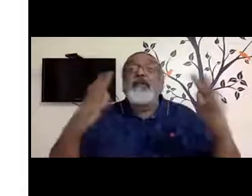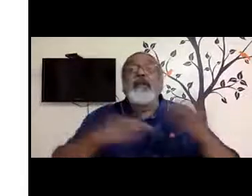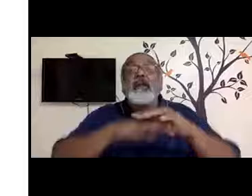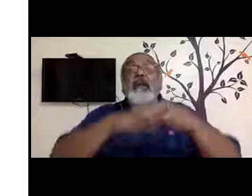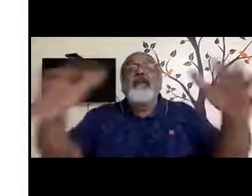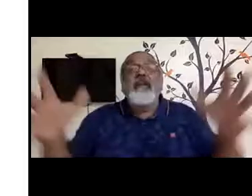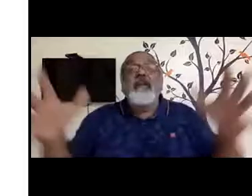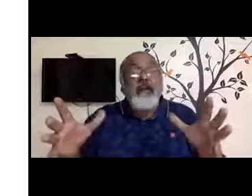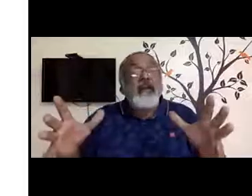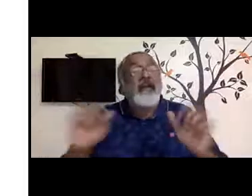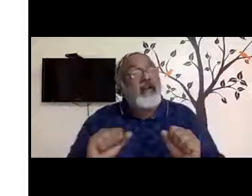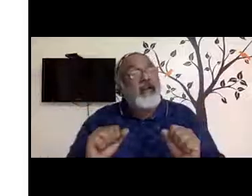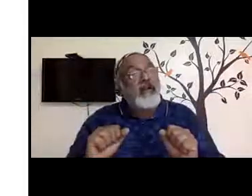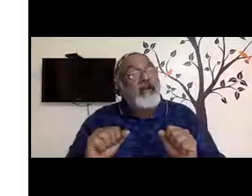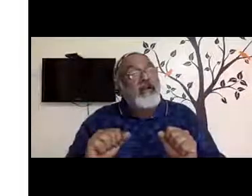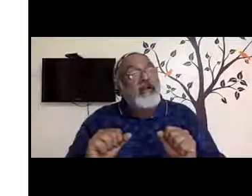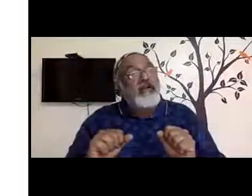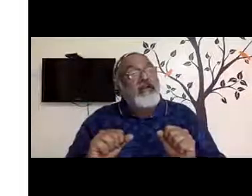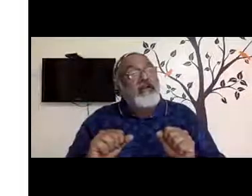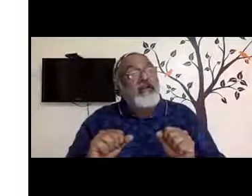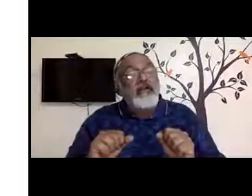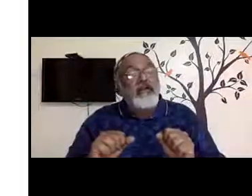one particular